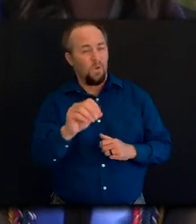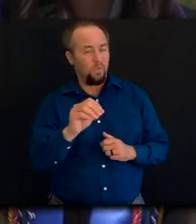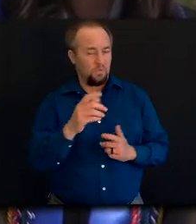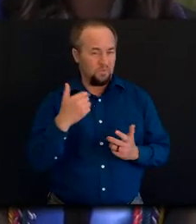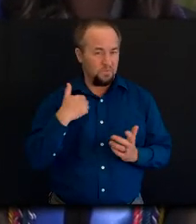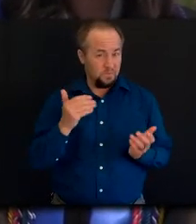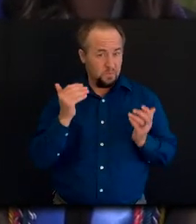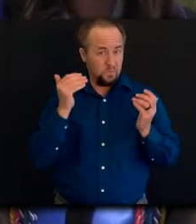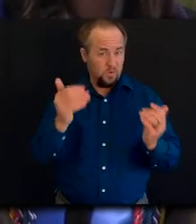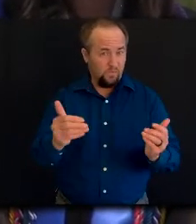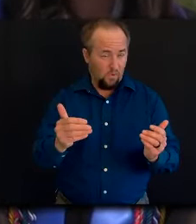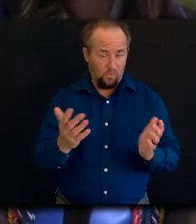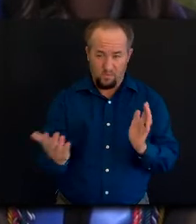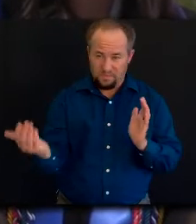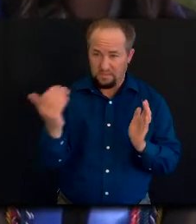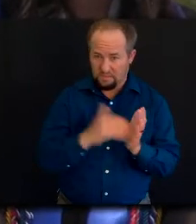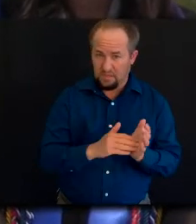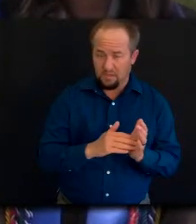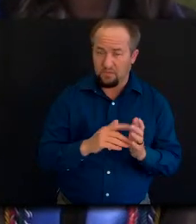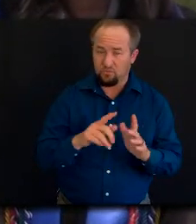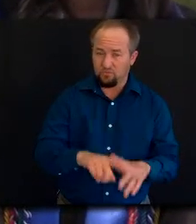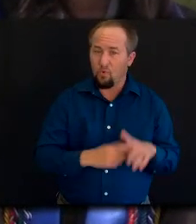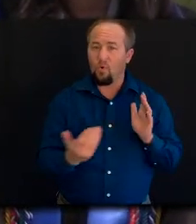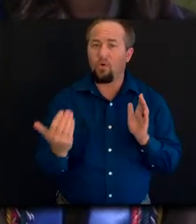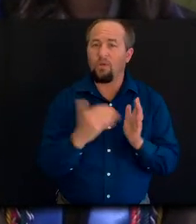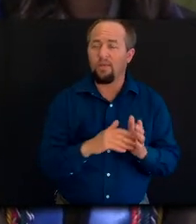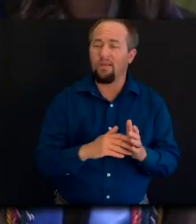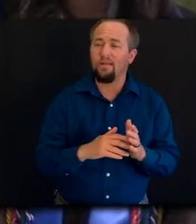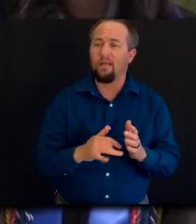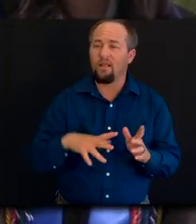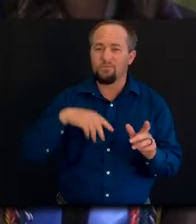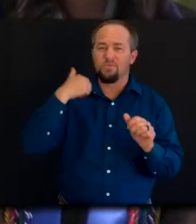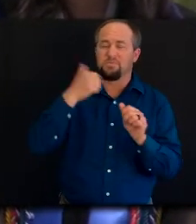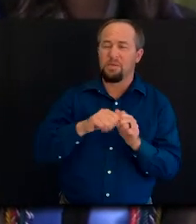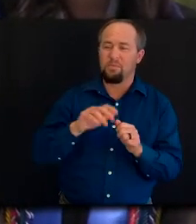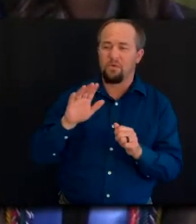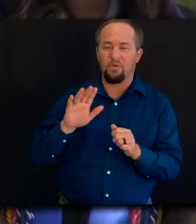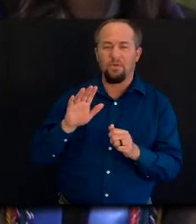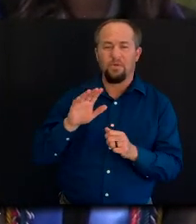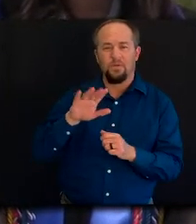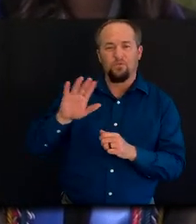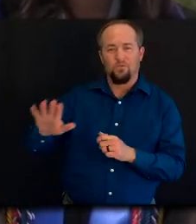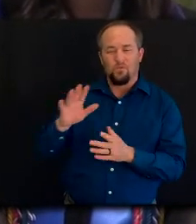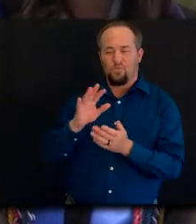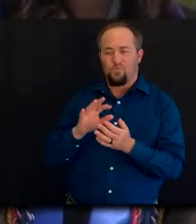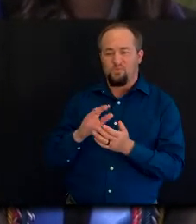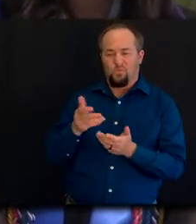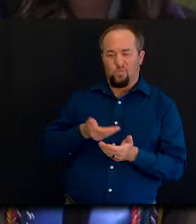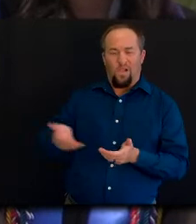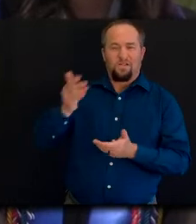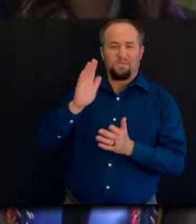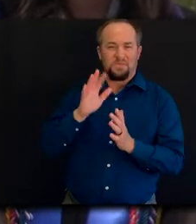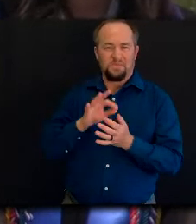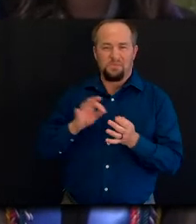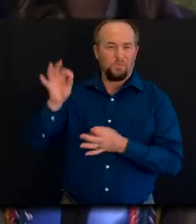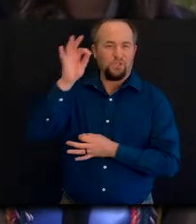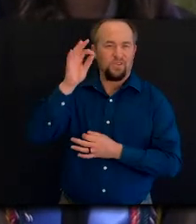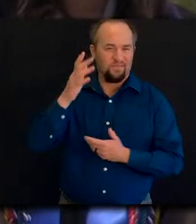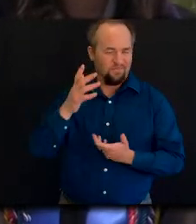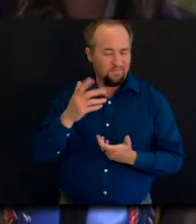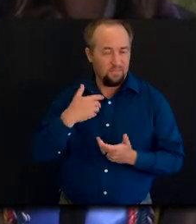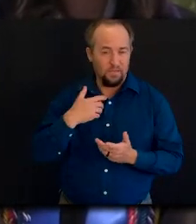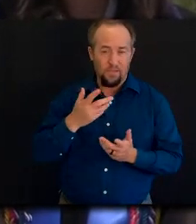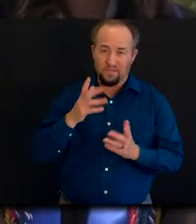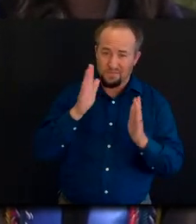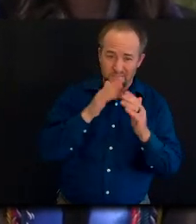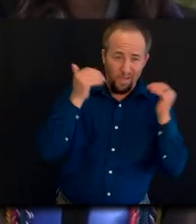once again and restart, let's carry with us that same welcoming spirit. Let's smile at a stranger, lend a helping hand, and